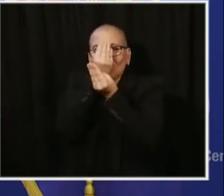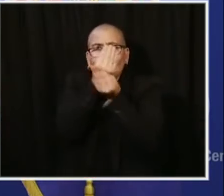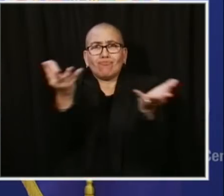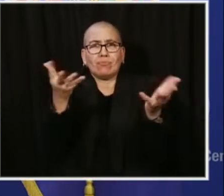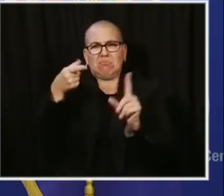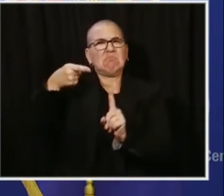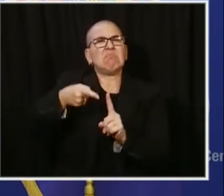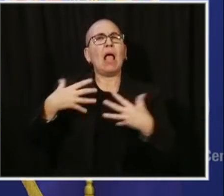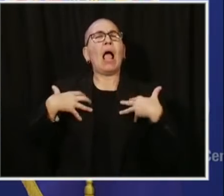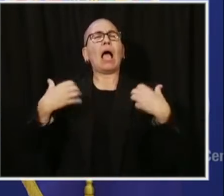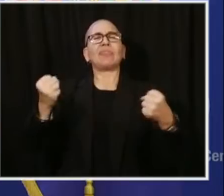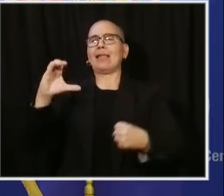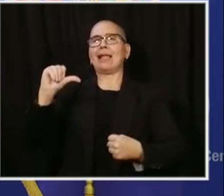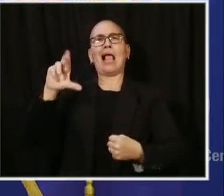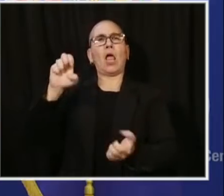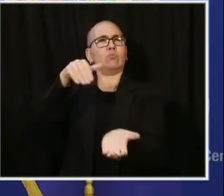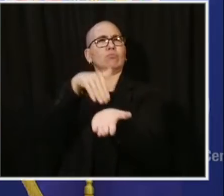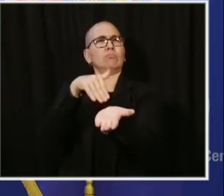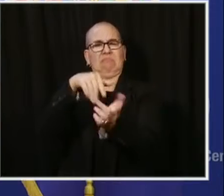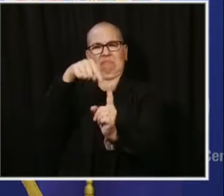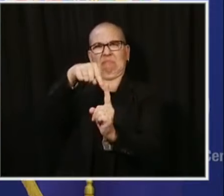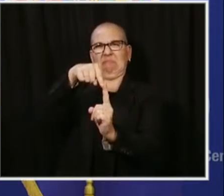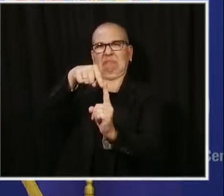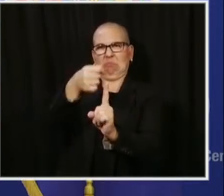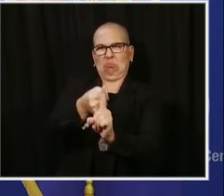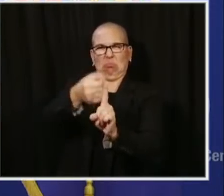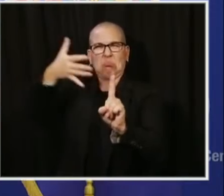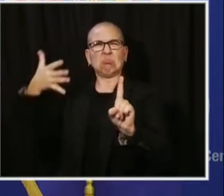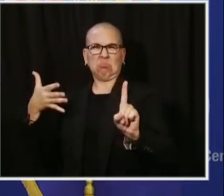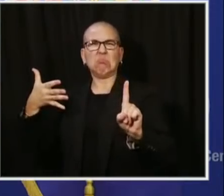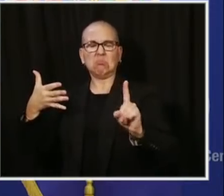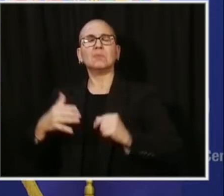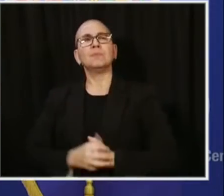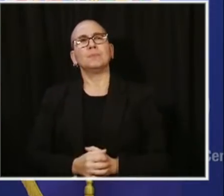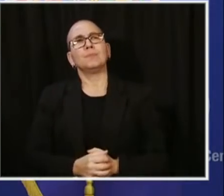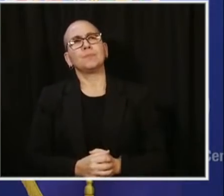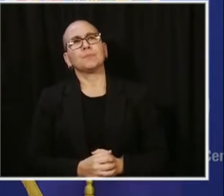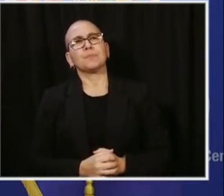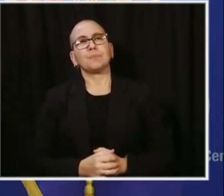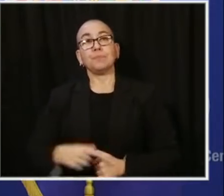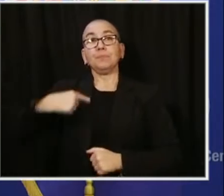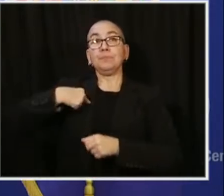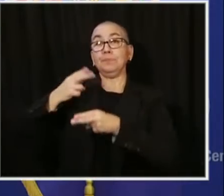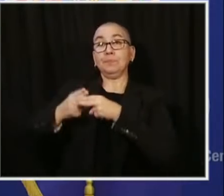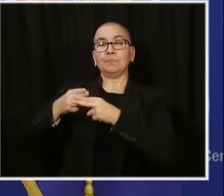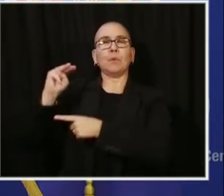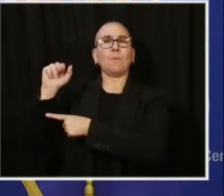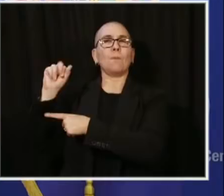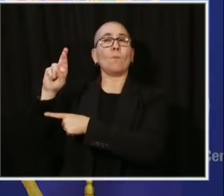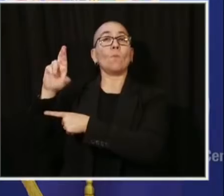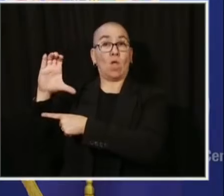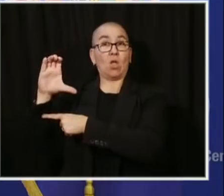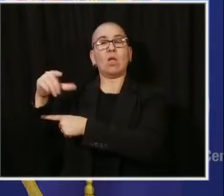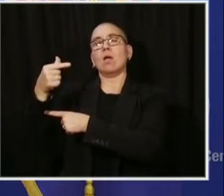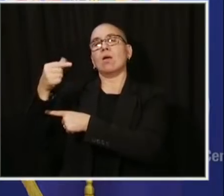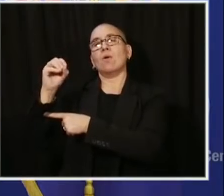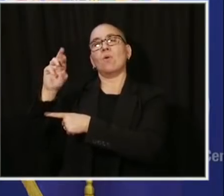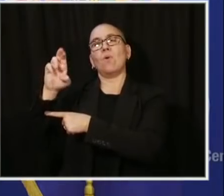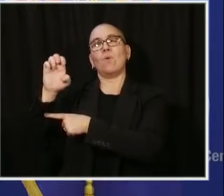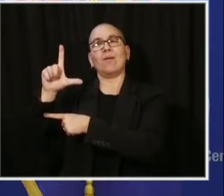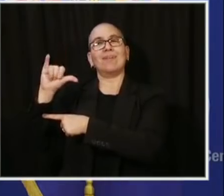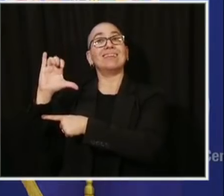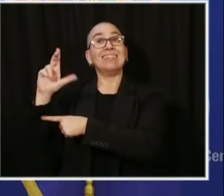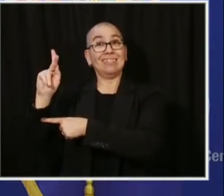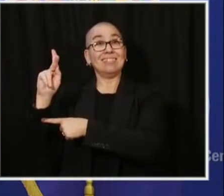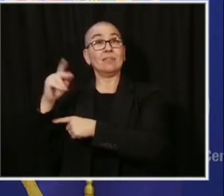system perspective on all of this. My name is Dr. Mark Gorelick. I'm the President and CEO at Children's Minnesota. Children's Minnesota is one of only